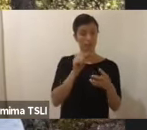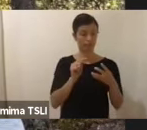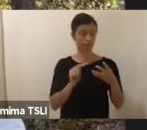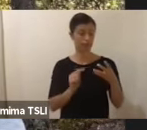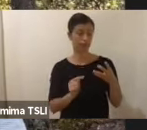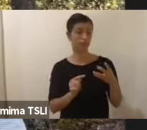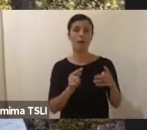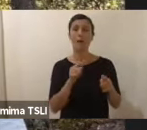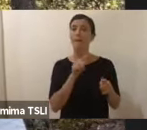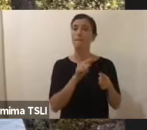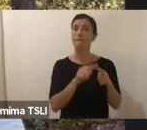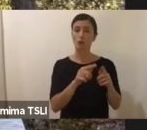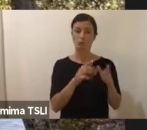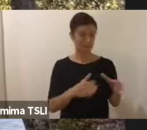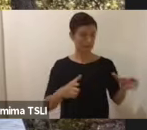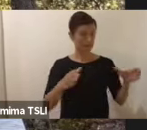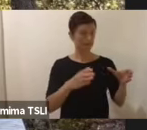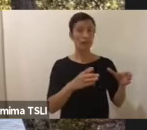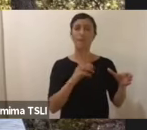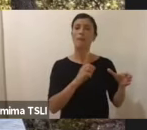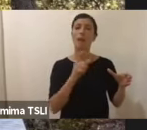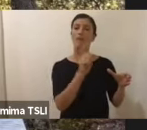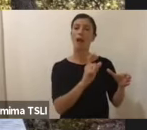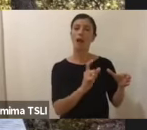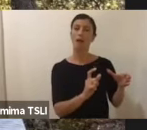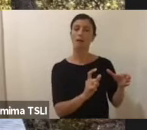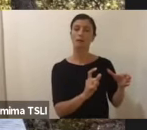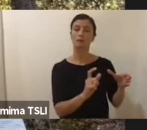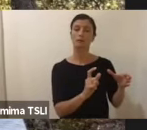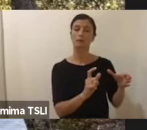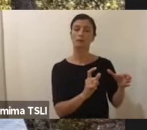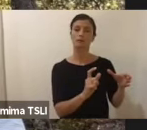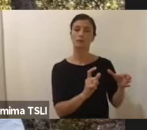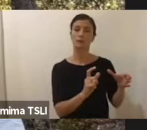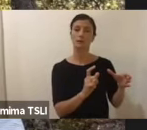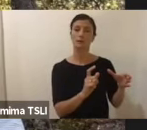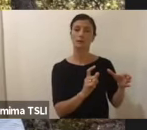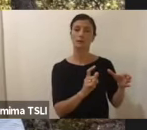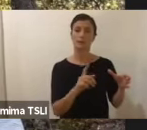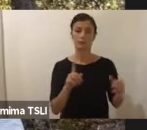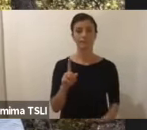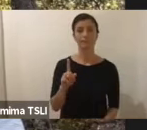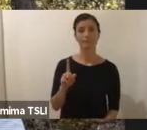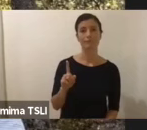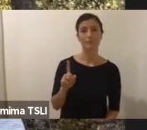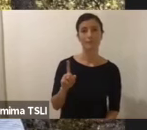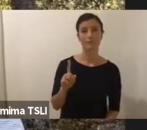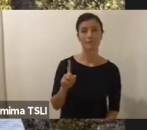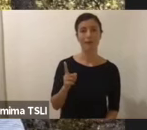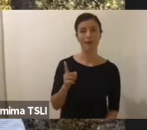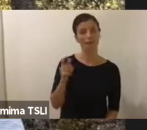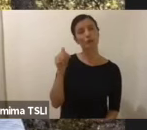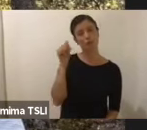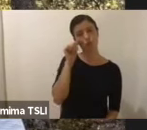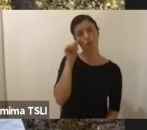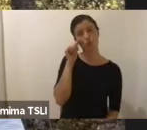my mom would never do that um but uh everybody knows in the united states that a school with more white people is a